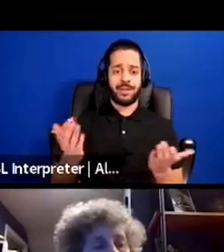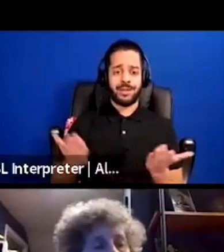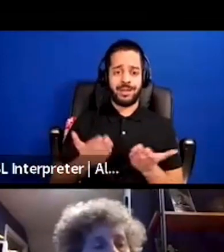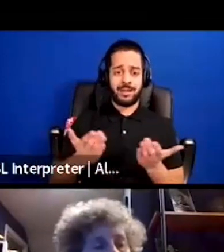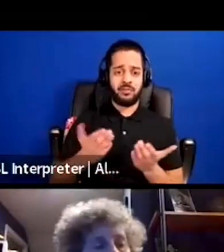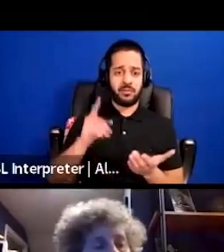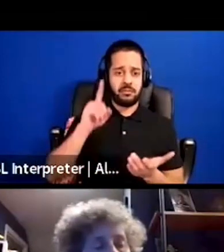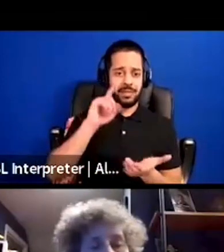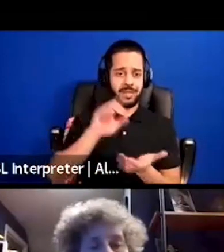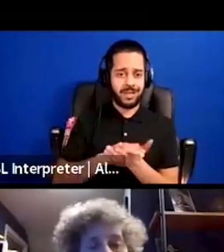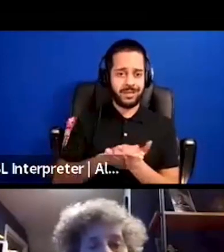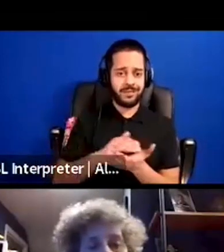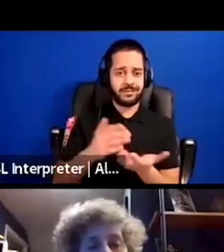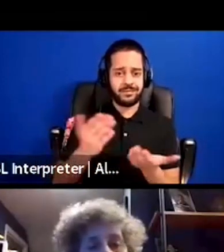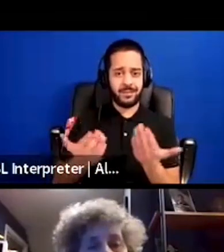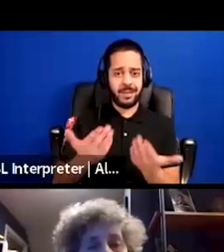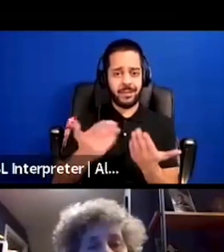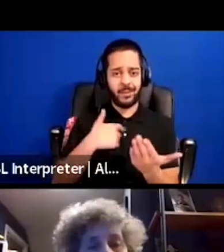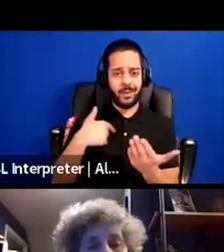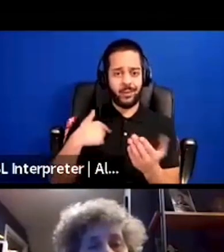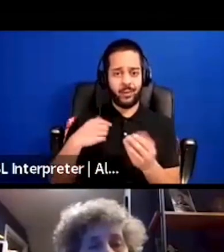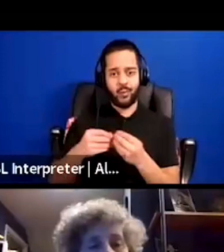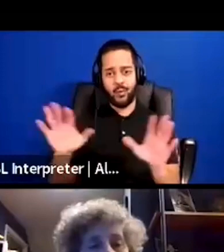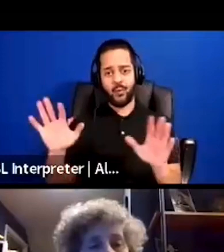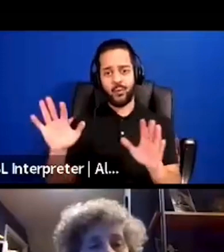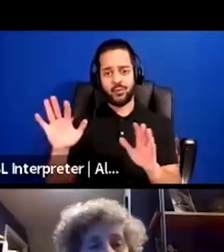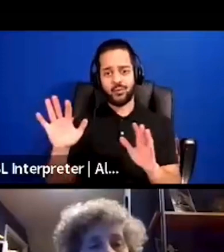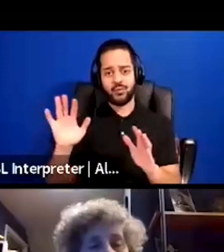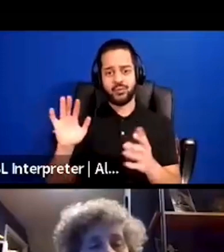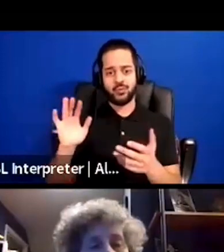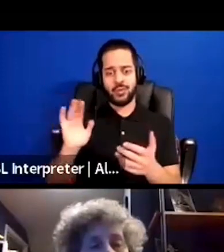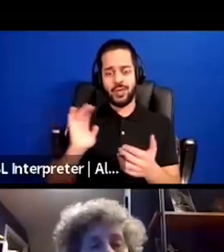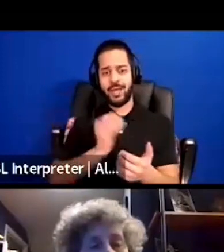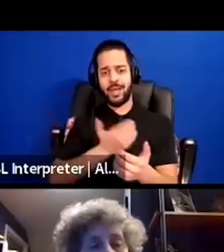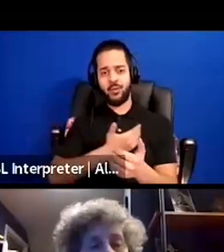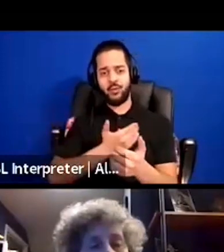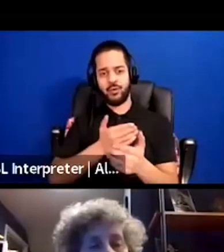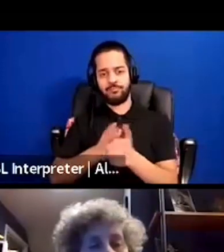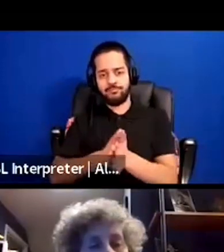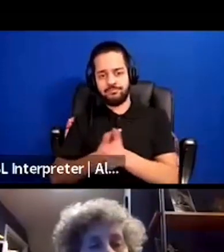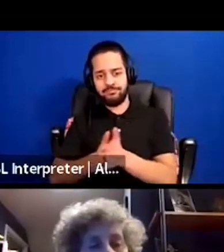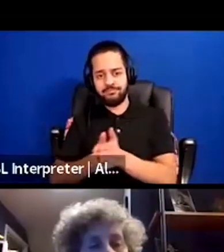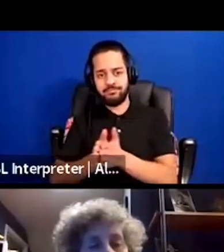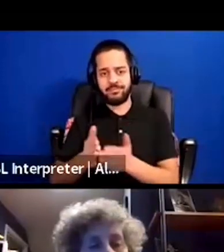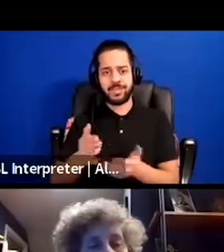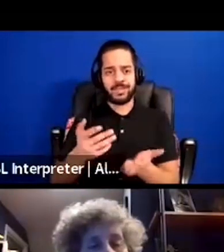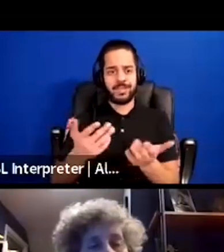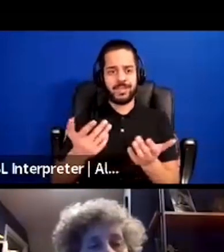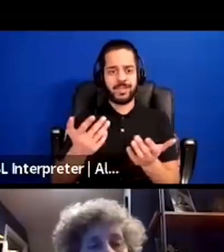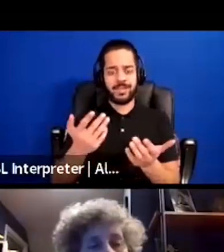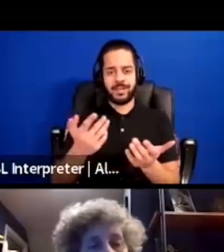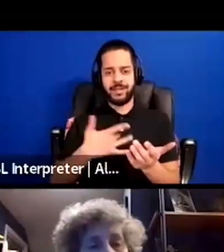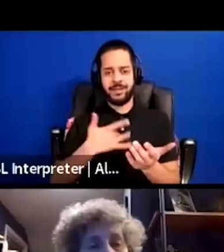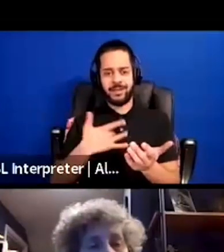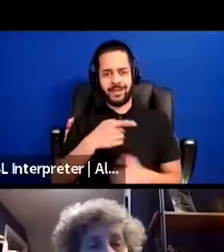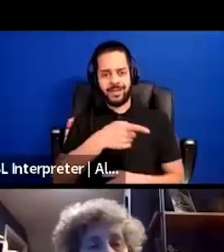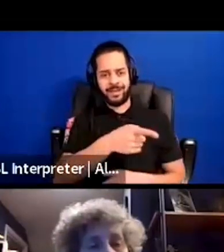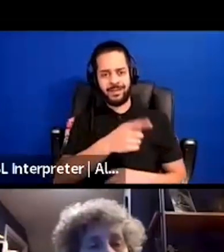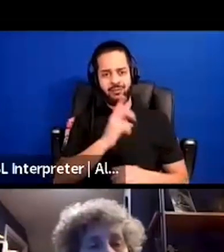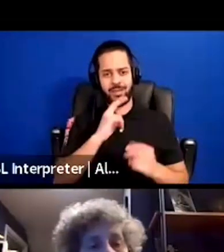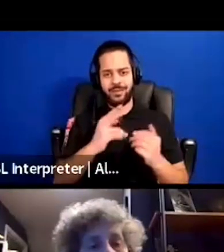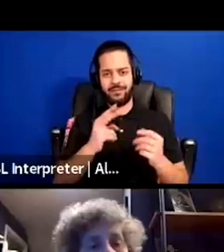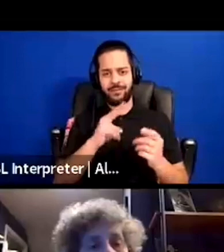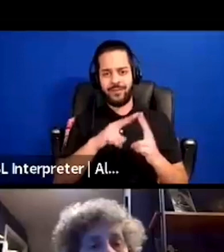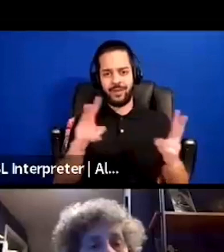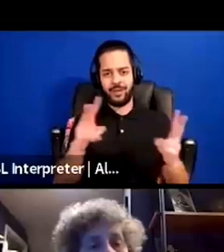we've lost our way a little bit with the IEP. We talked about the IEPs are kind of looking cookie cutter. They're really aligned with state standards and grade level